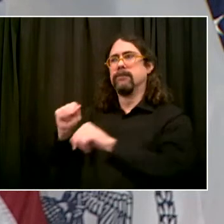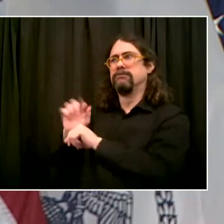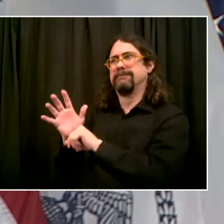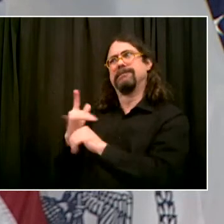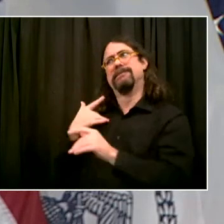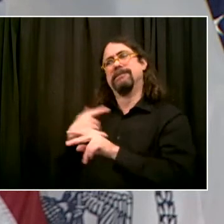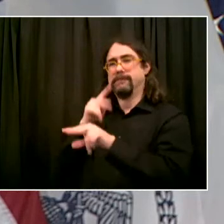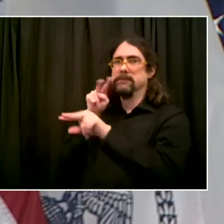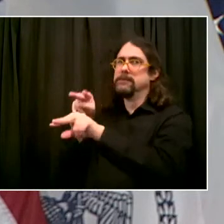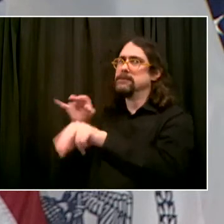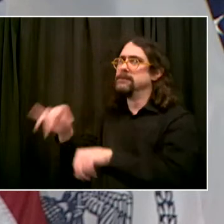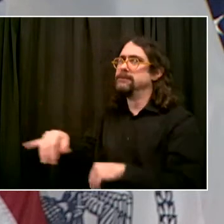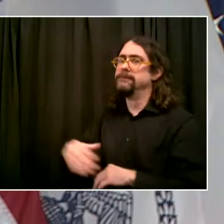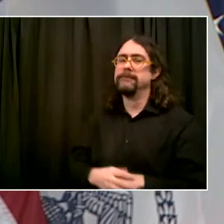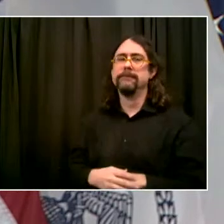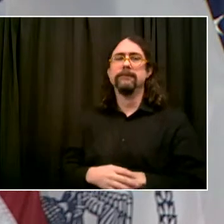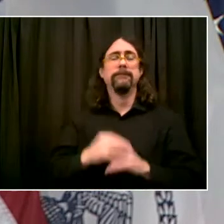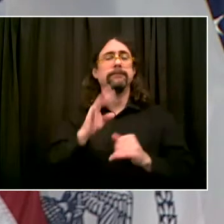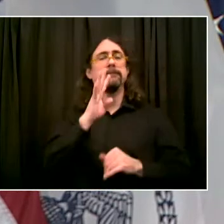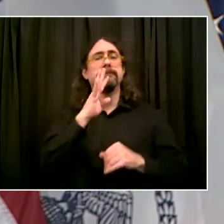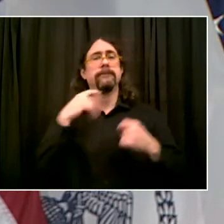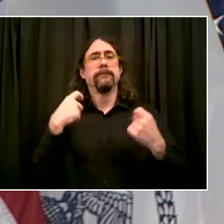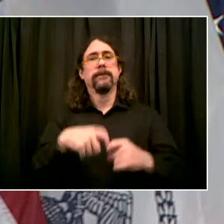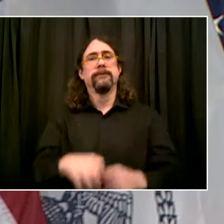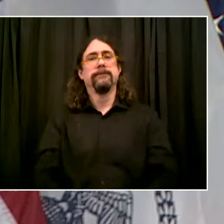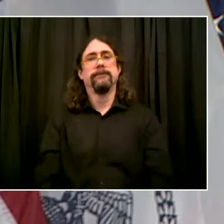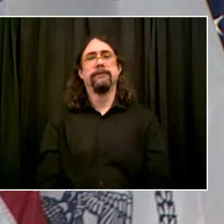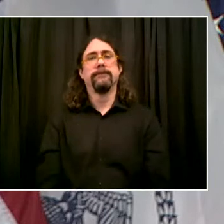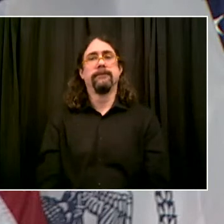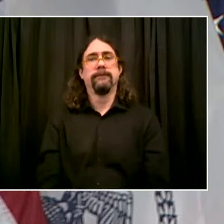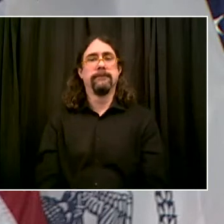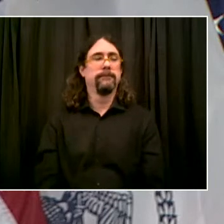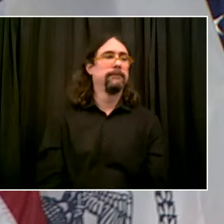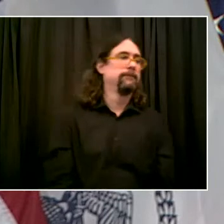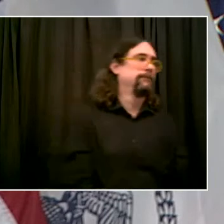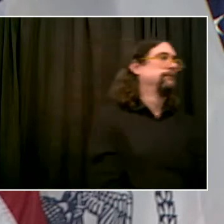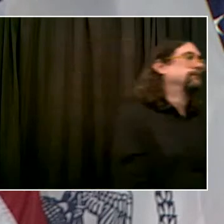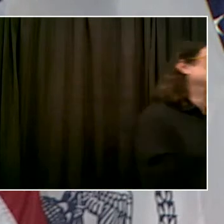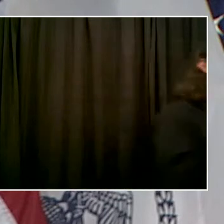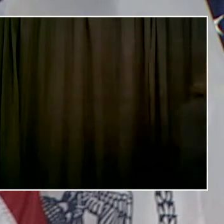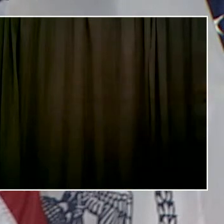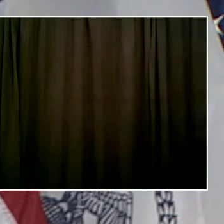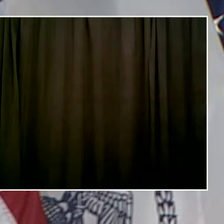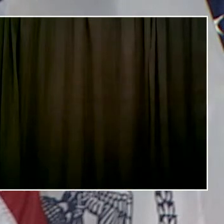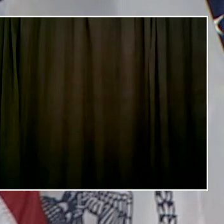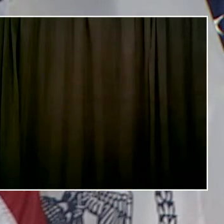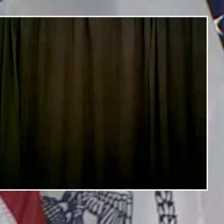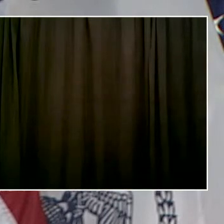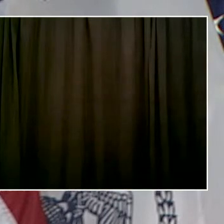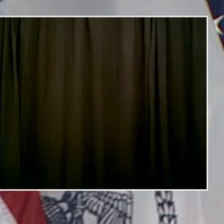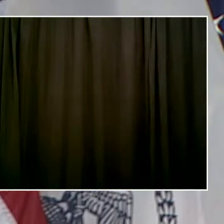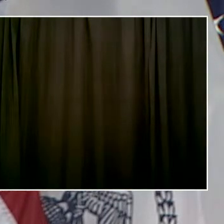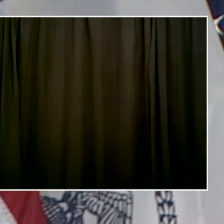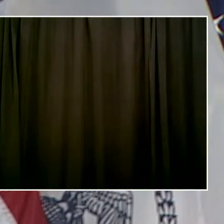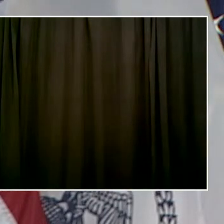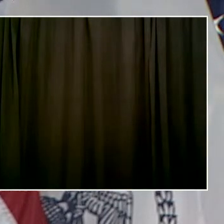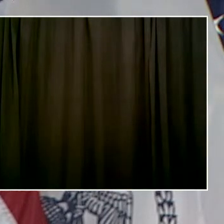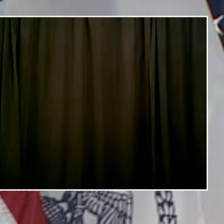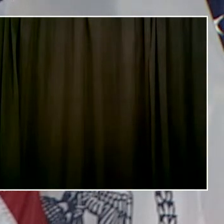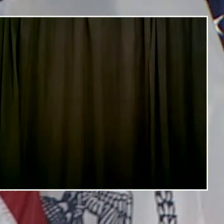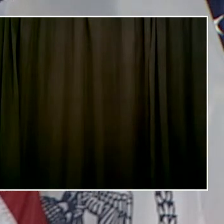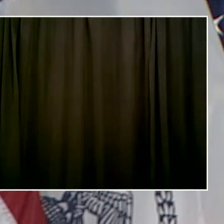Una nevada está por llegar a nuestra ciudad y estamos trabajando